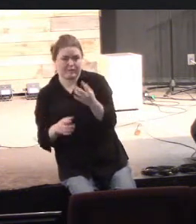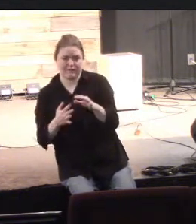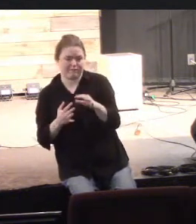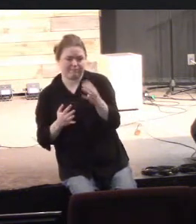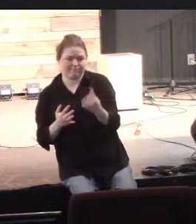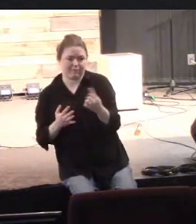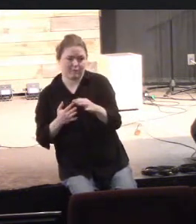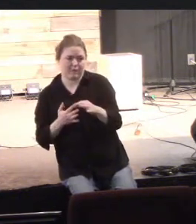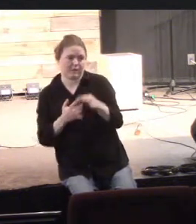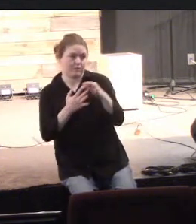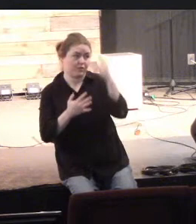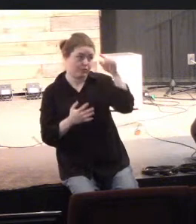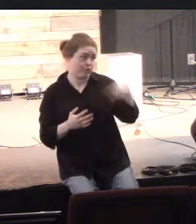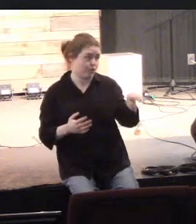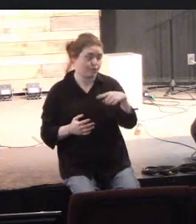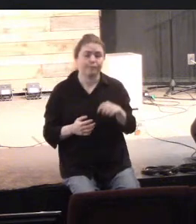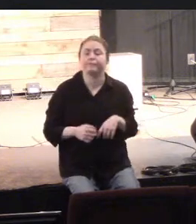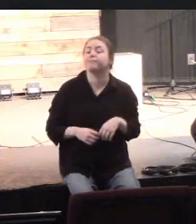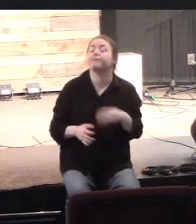I want to read something to you.